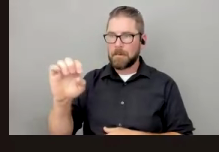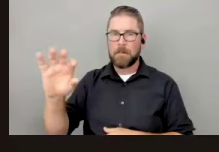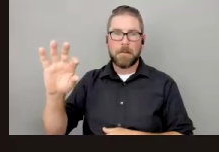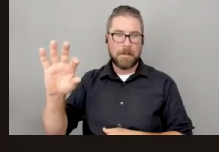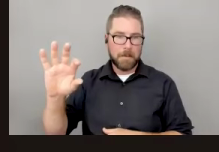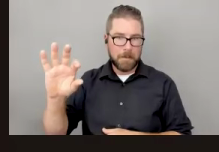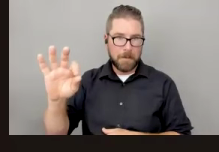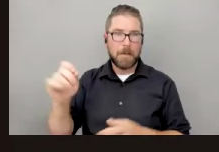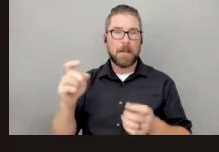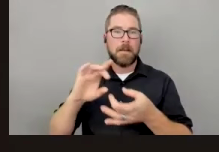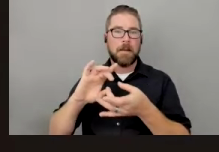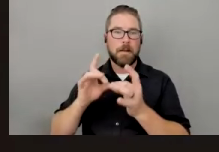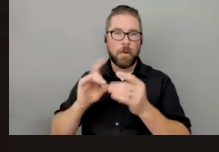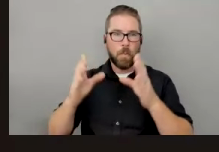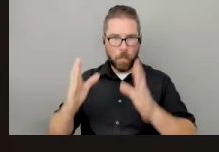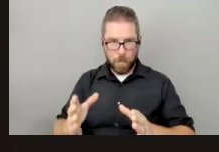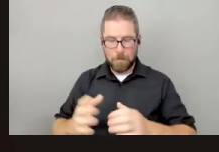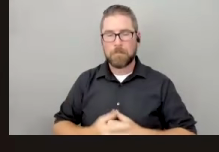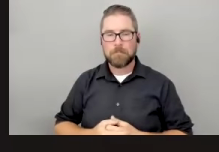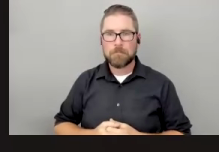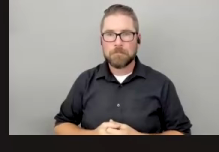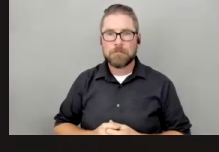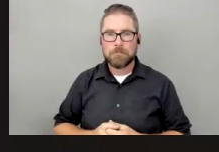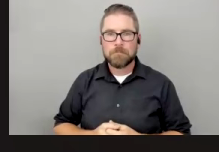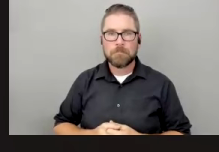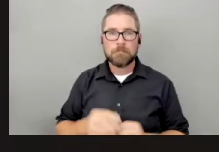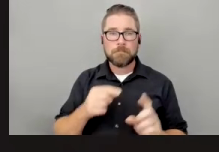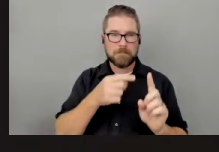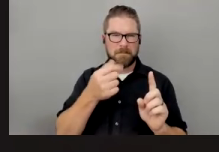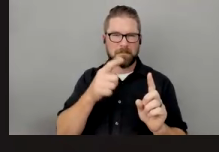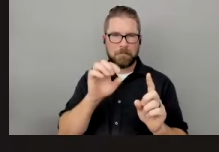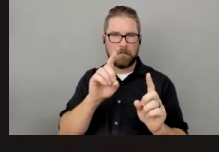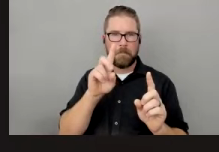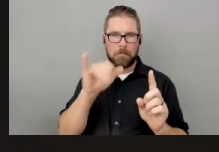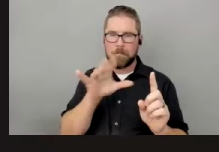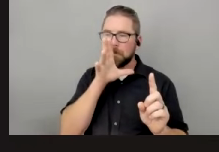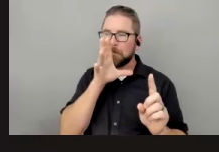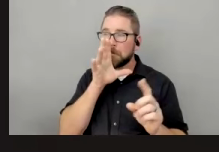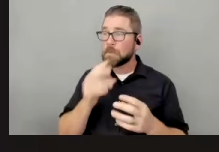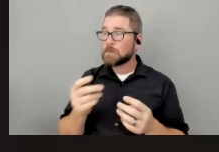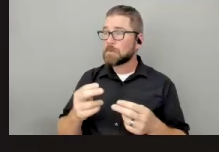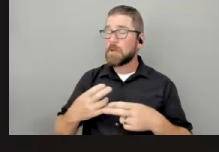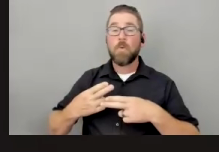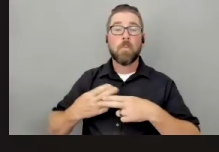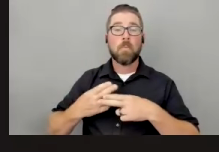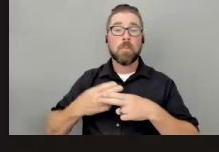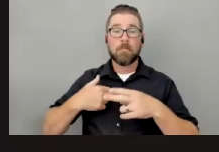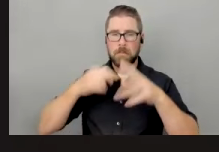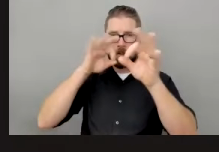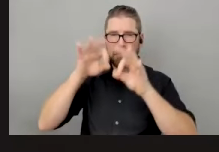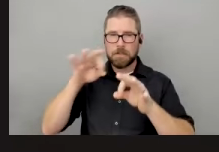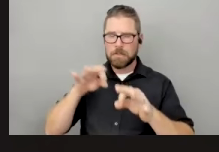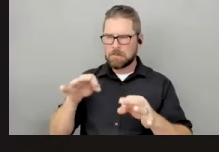Awesome. Okay, so here is a quick look at what we're going to be covering today. We're going to be going over, what is